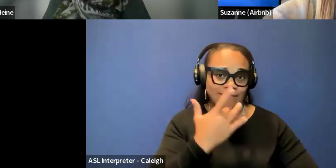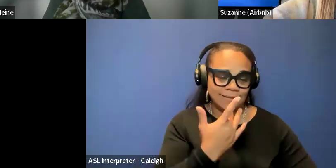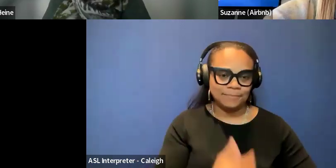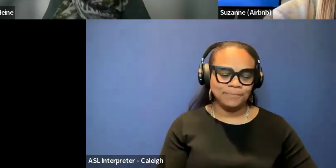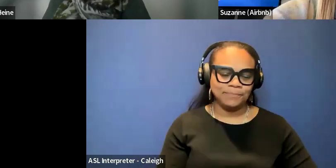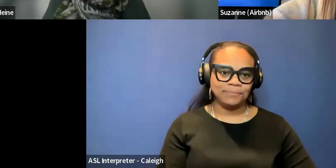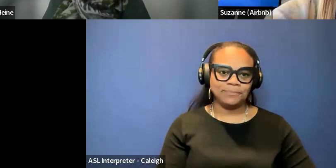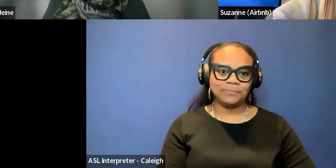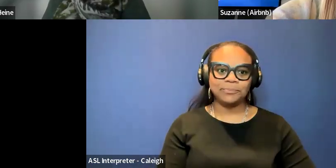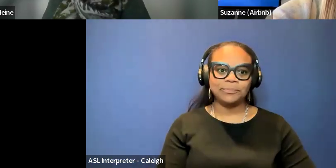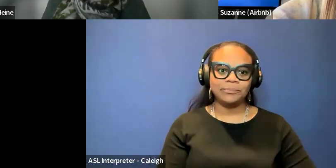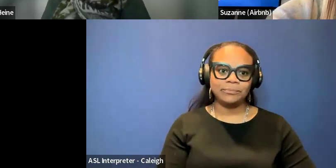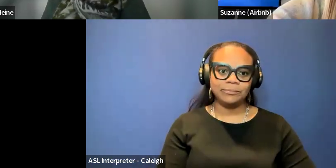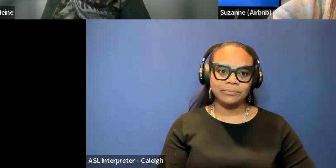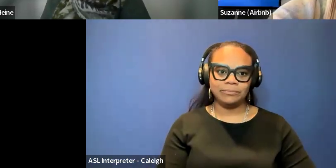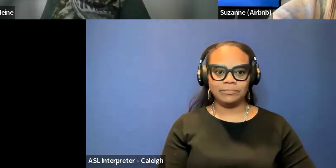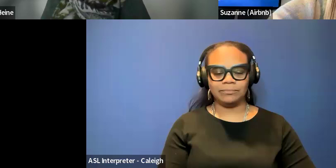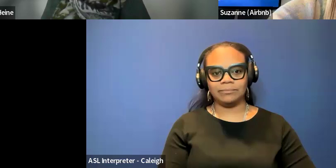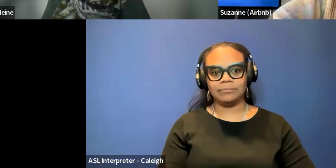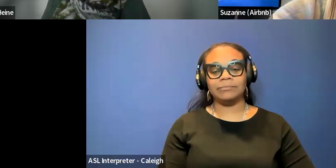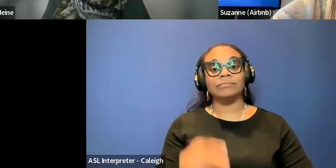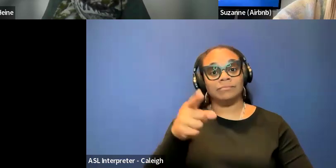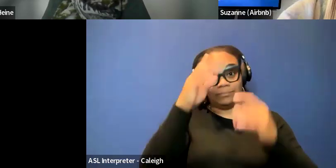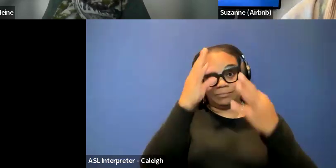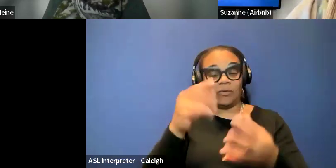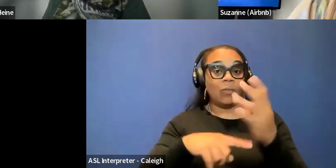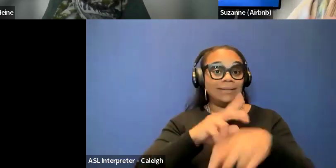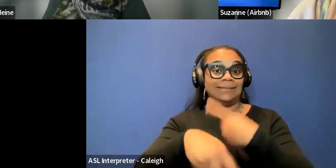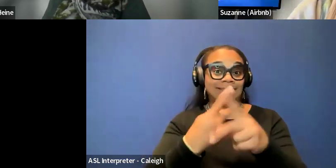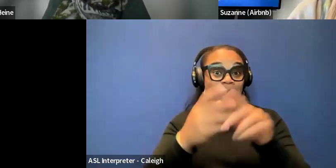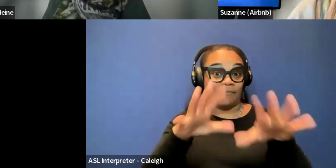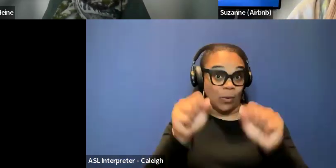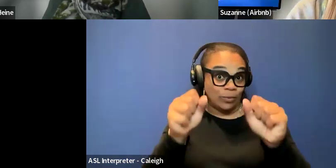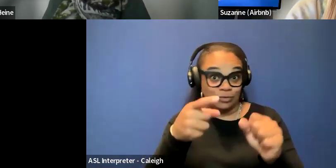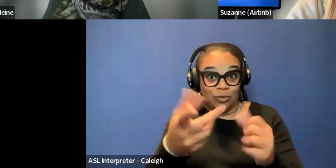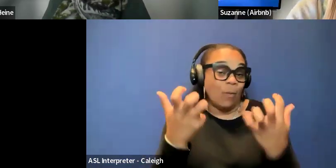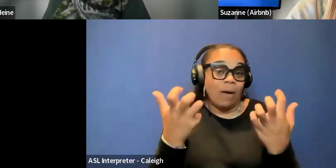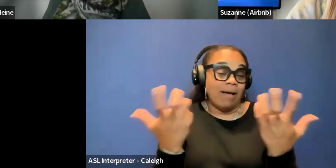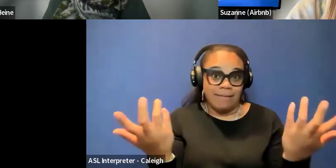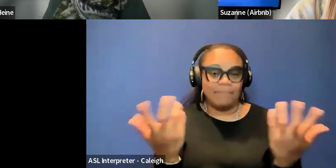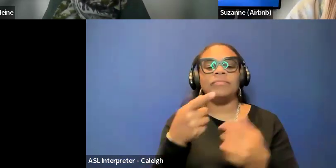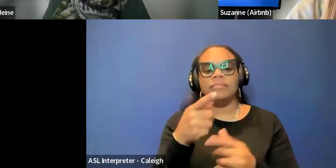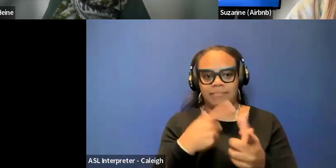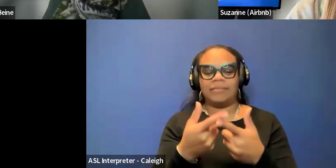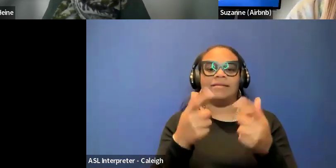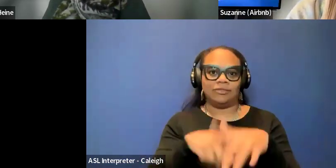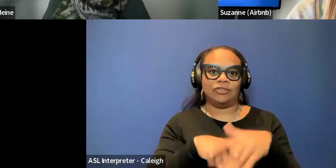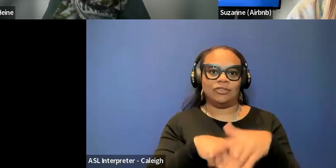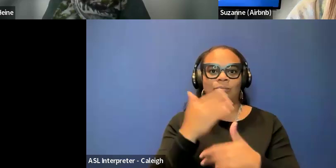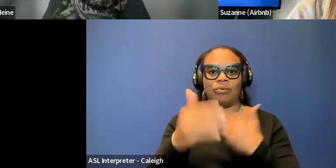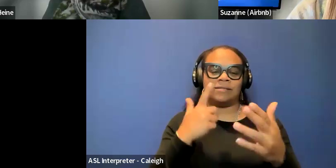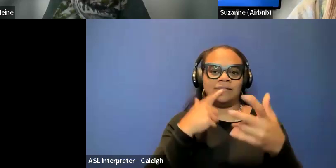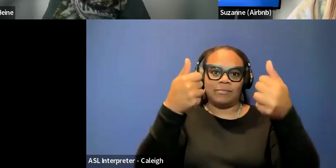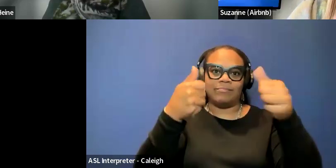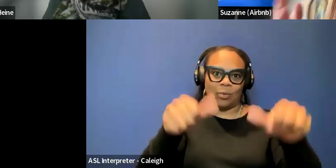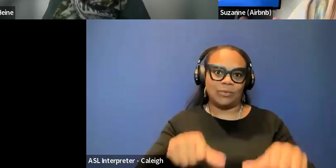So once you've decided, what type of host you want to be, you can start the actual listing process. And when you list your space on Airbnb